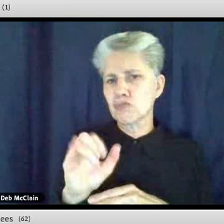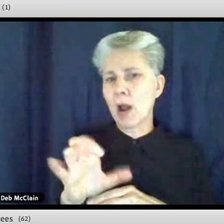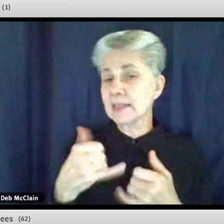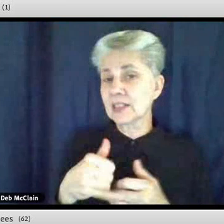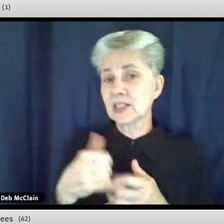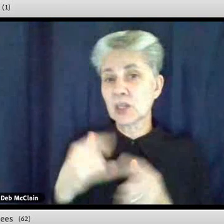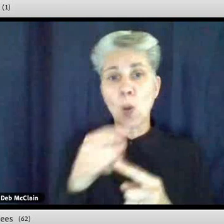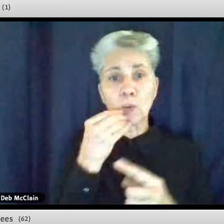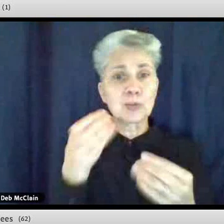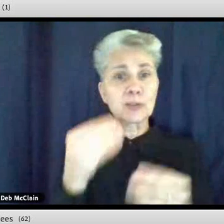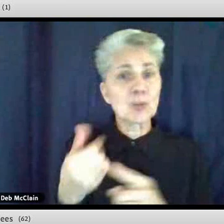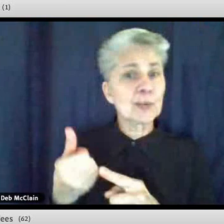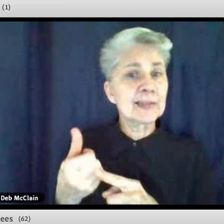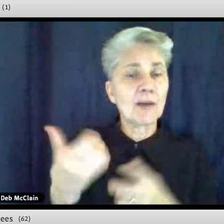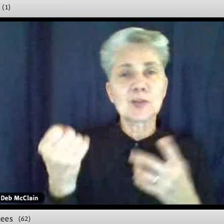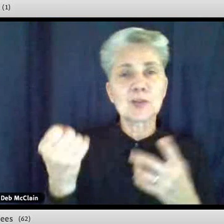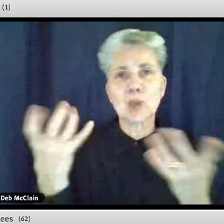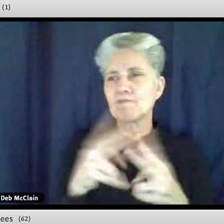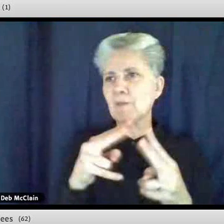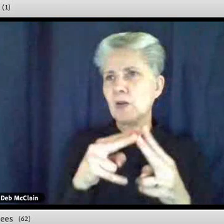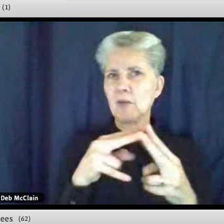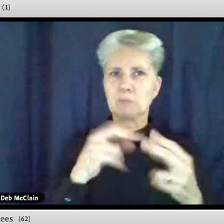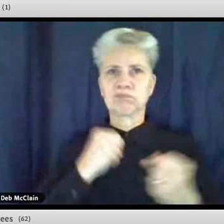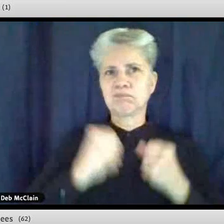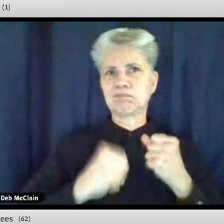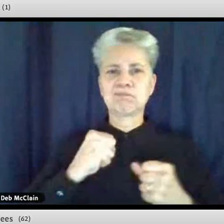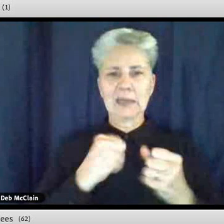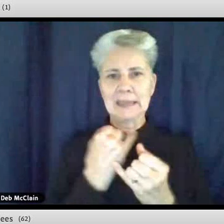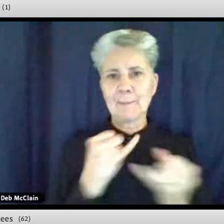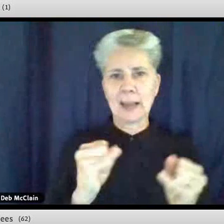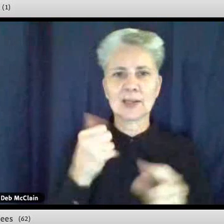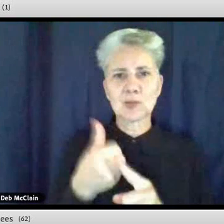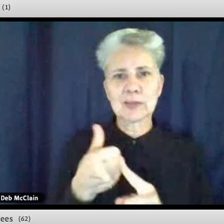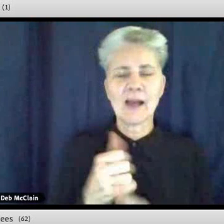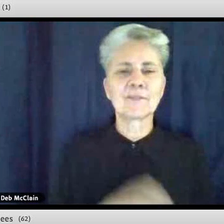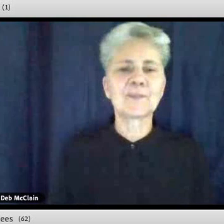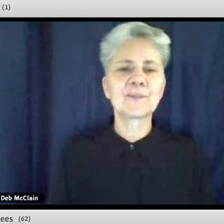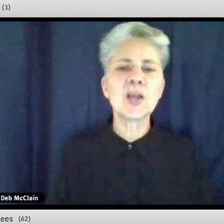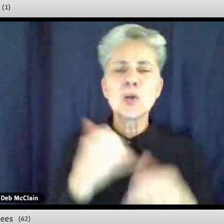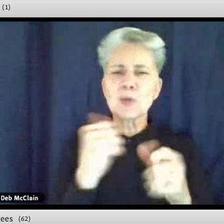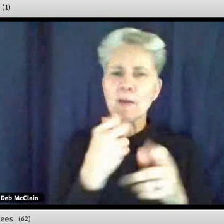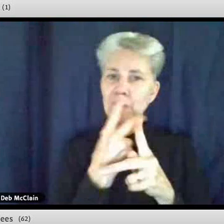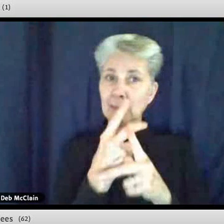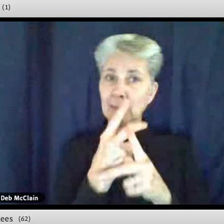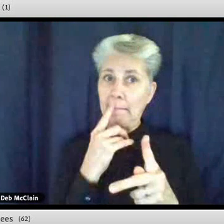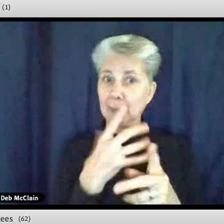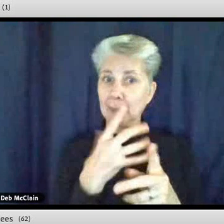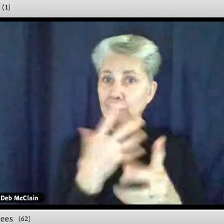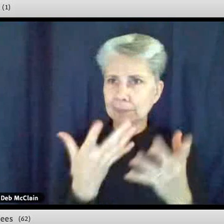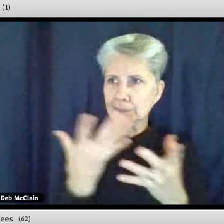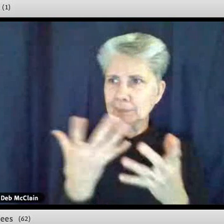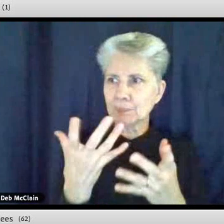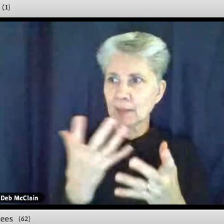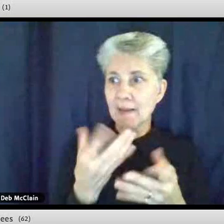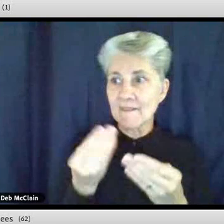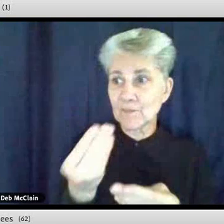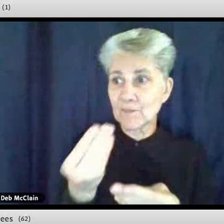who has a underlying condition, a chronic condition, and she's still going to the grocery store. So she's very